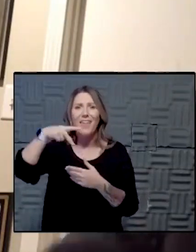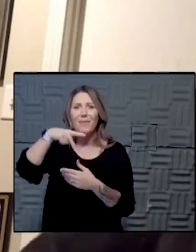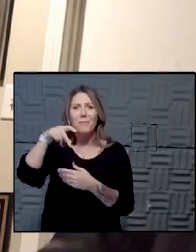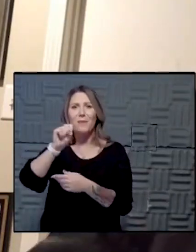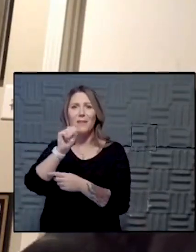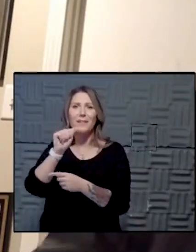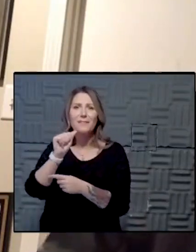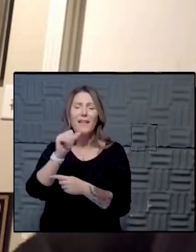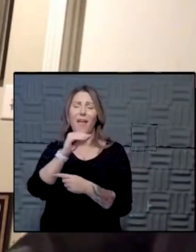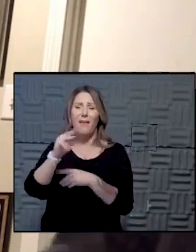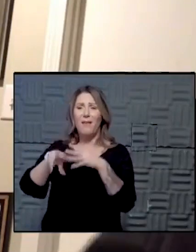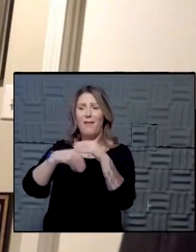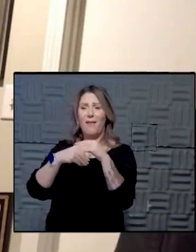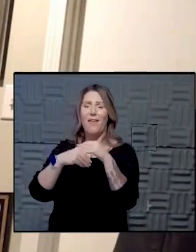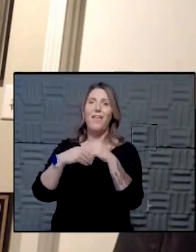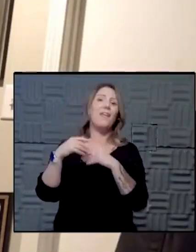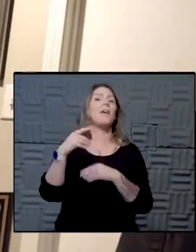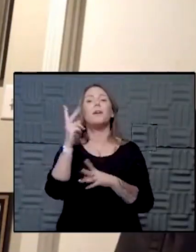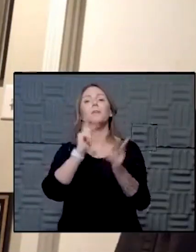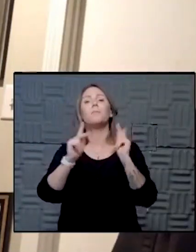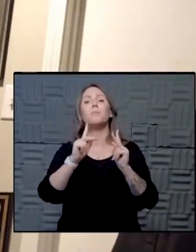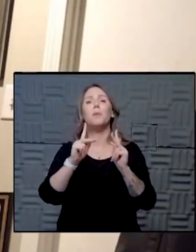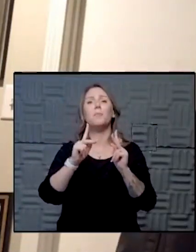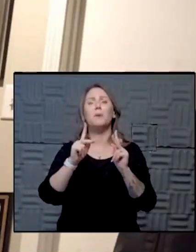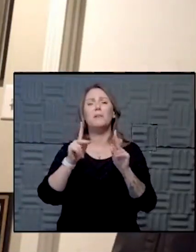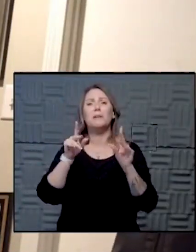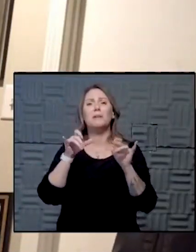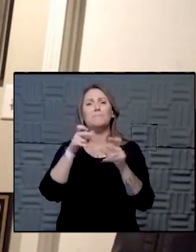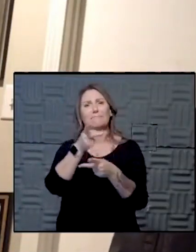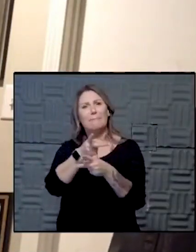helps add to folks keeping their mask on. I mean, they're